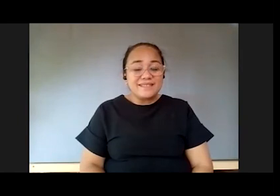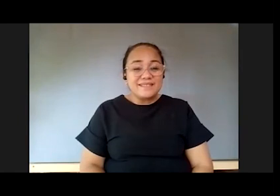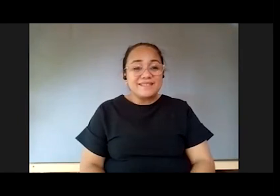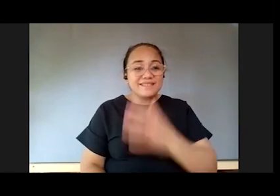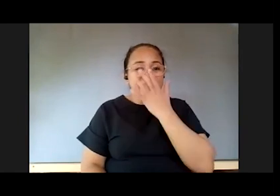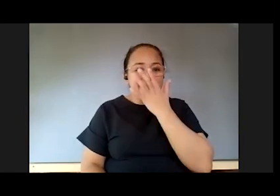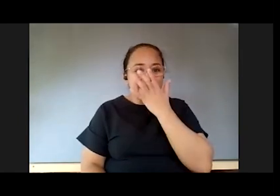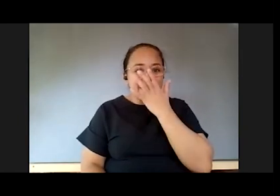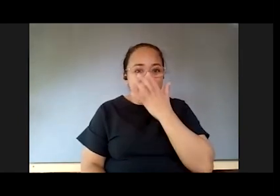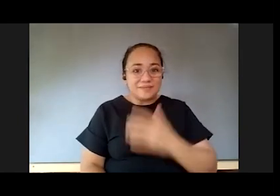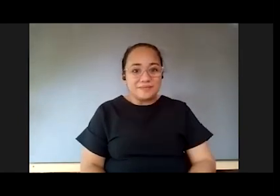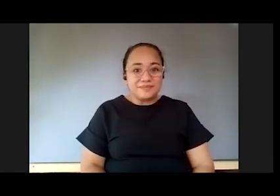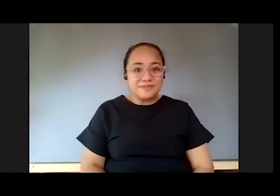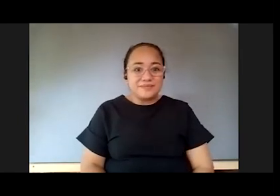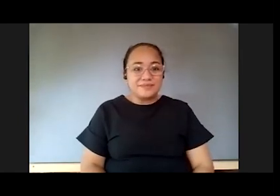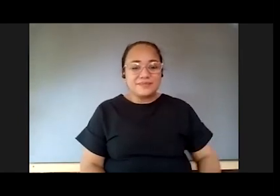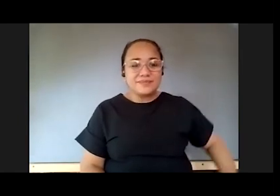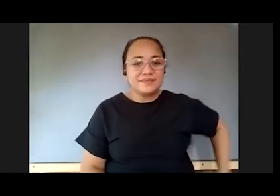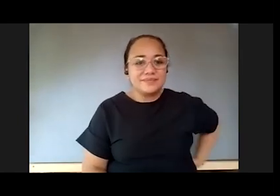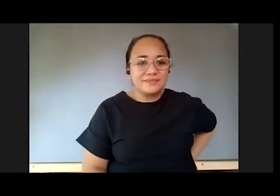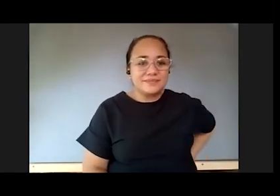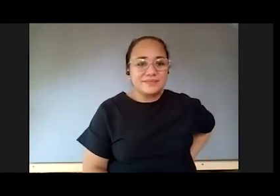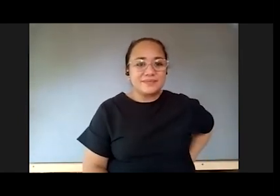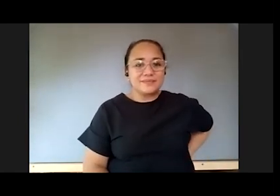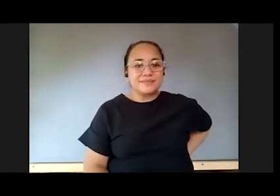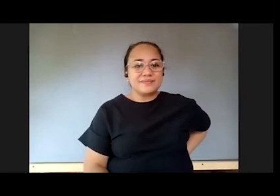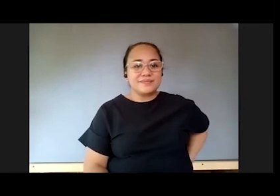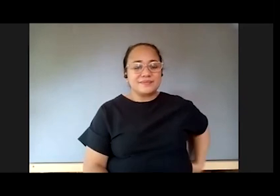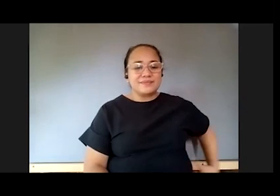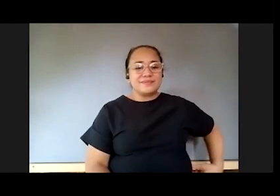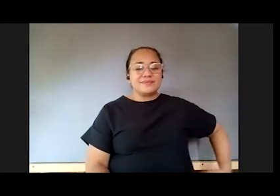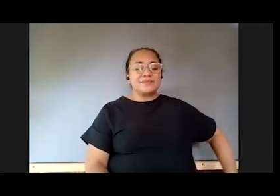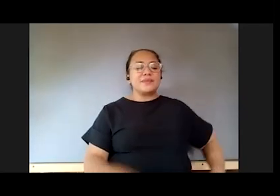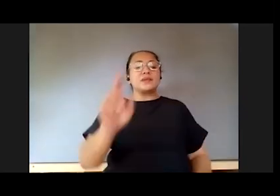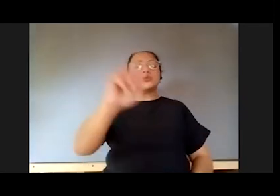Yes. Okay, so what is the first NP?